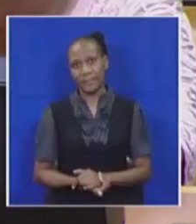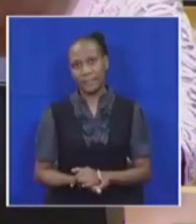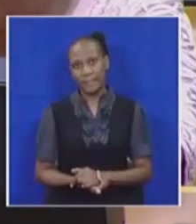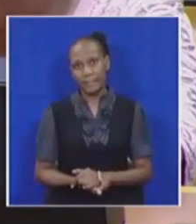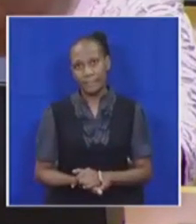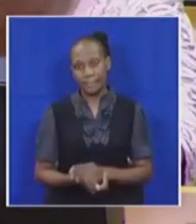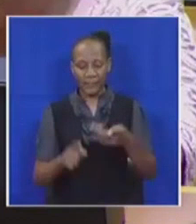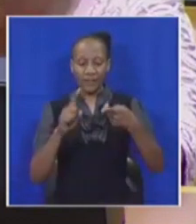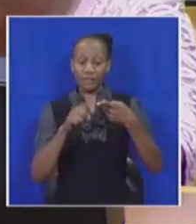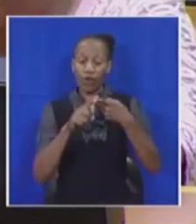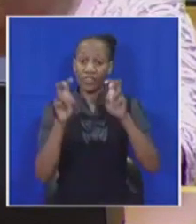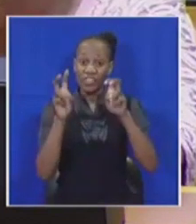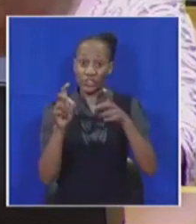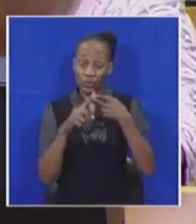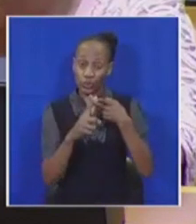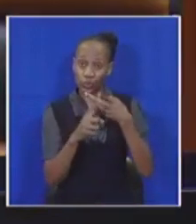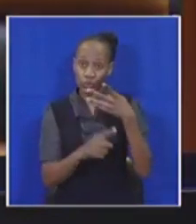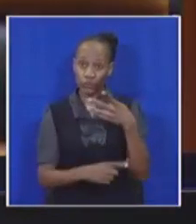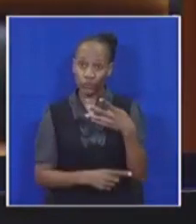The fourth issue